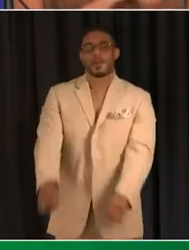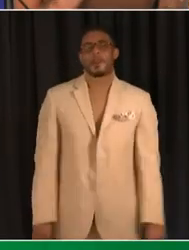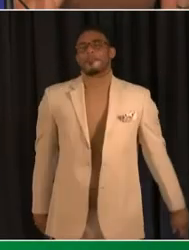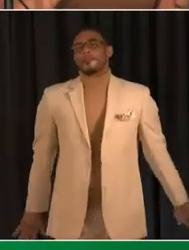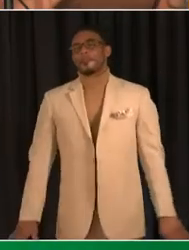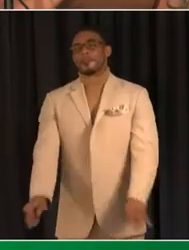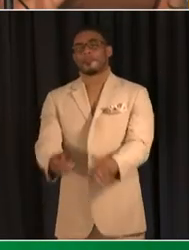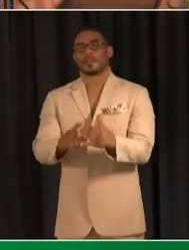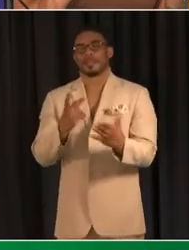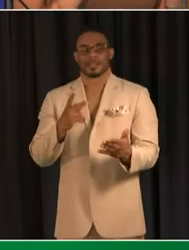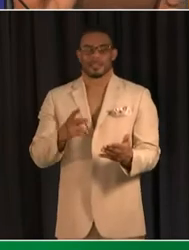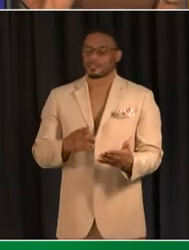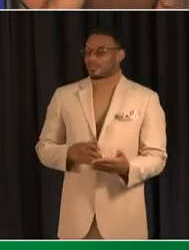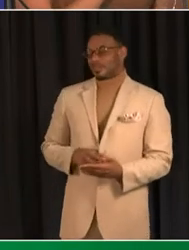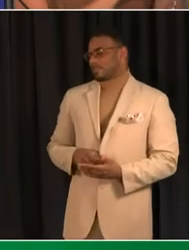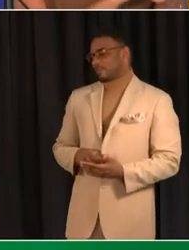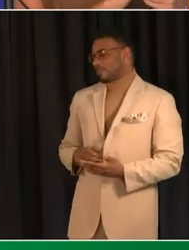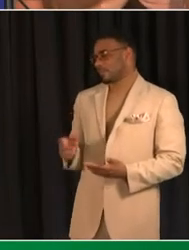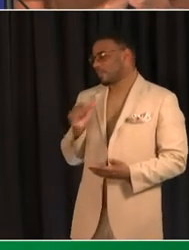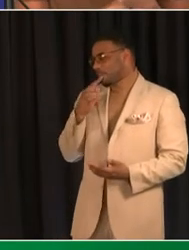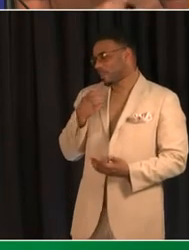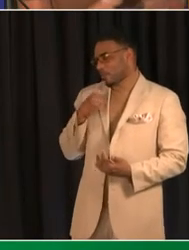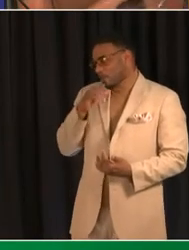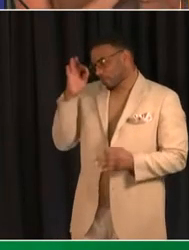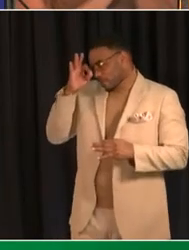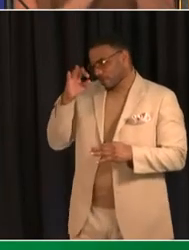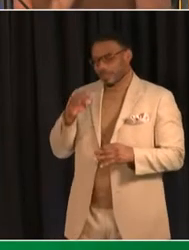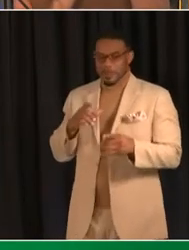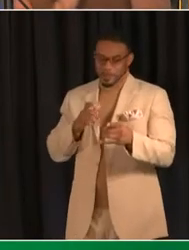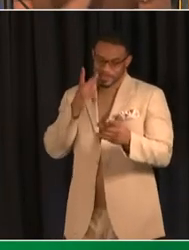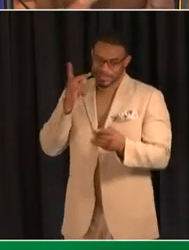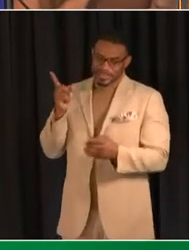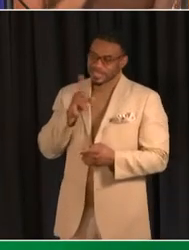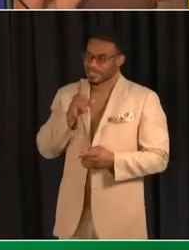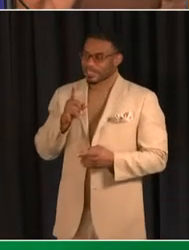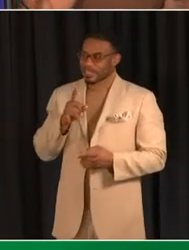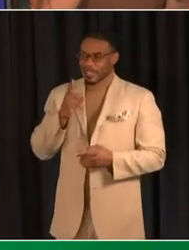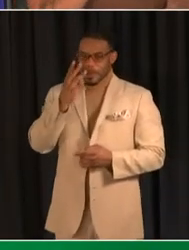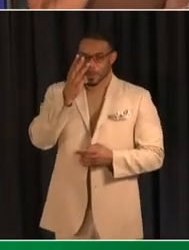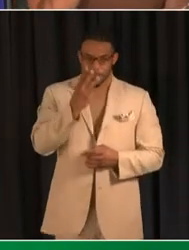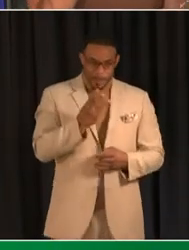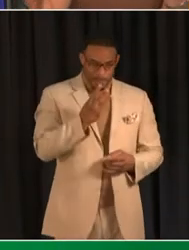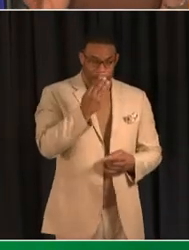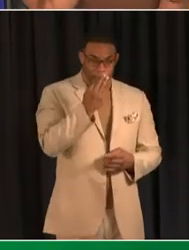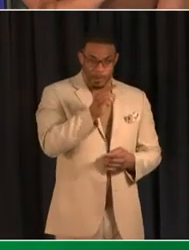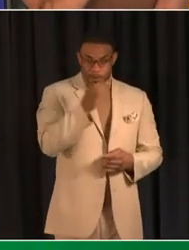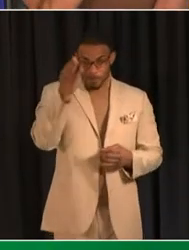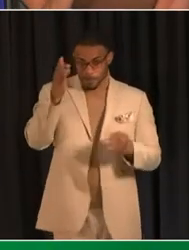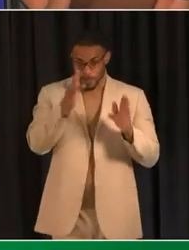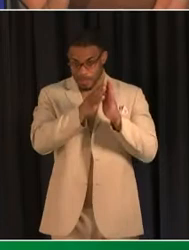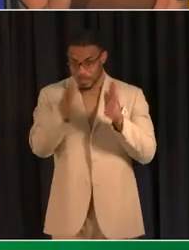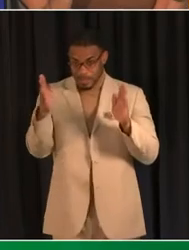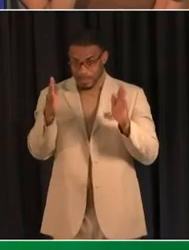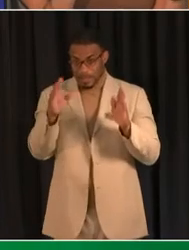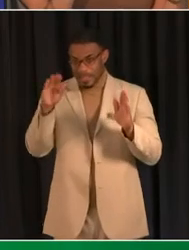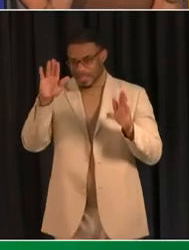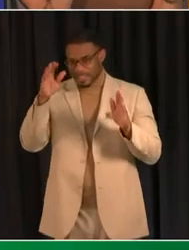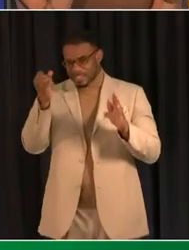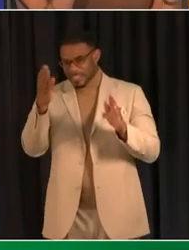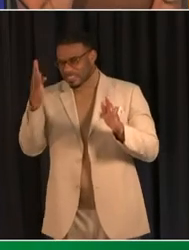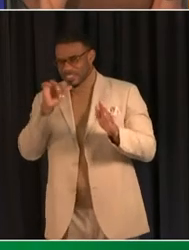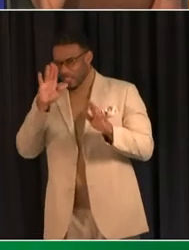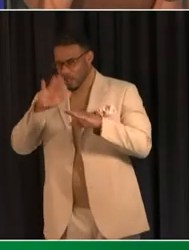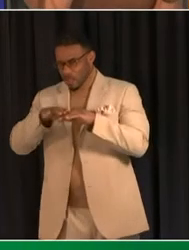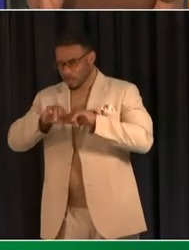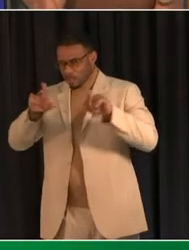But what you're seeing If you didn't is tell us, we wouldn't know. what you're seeing is Monday through Friday here. Saturdays and